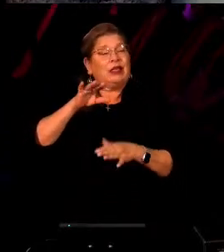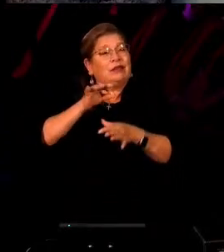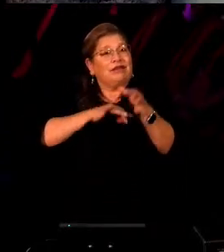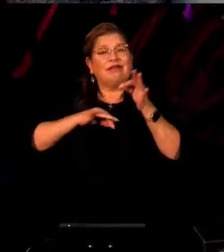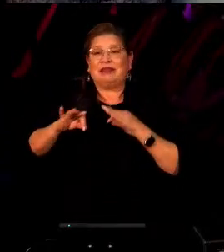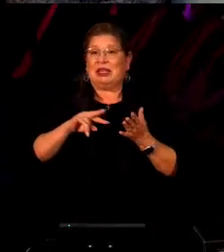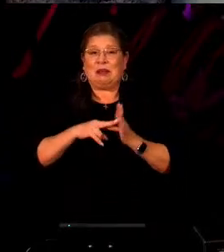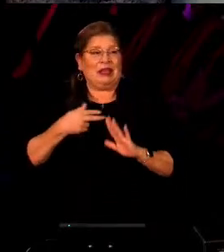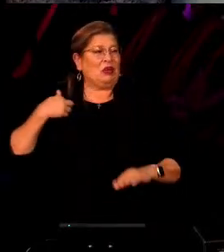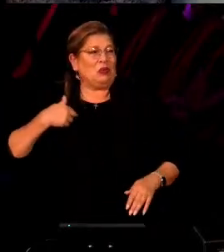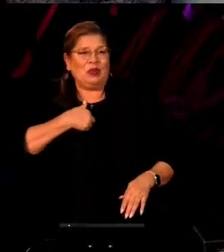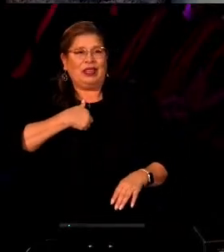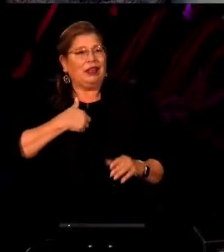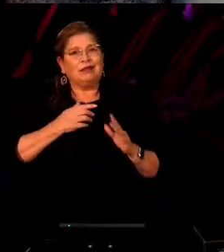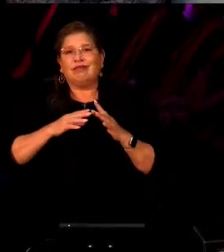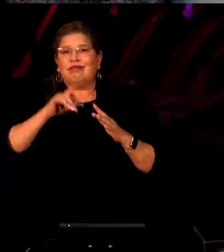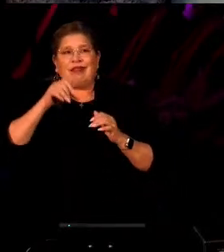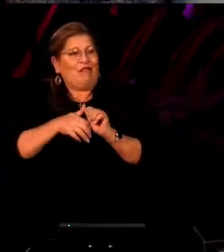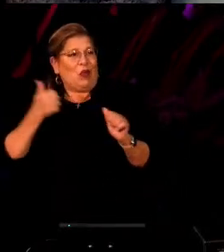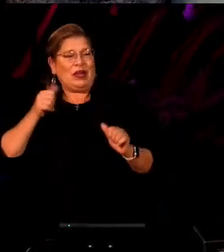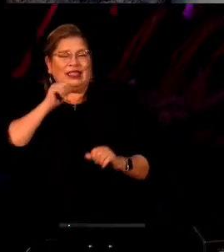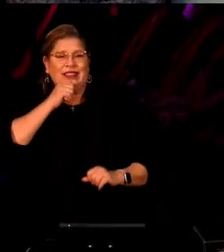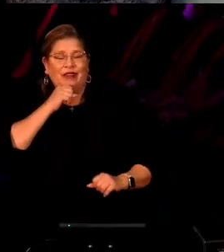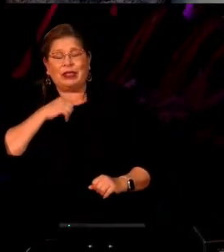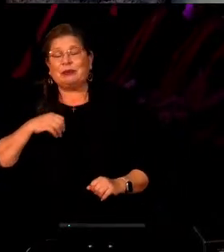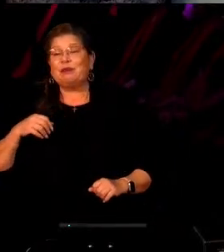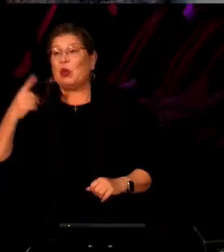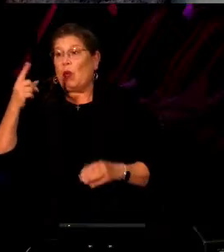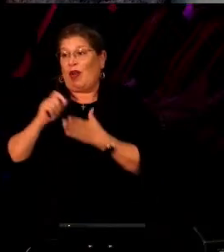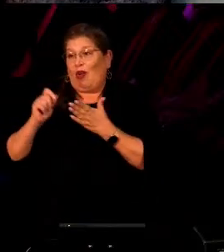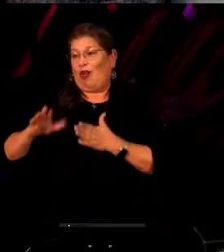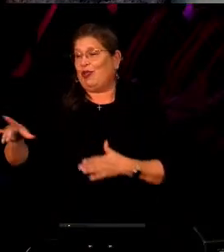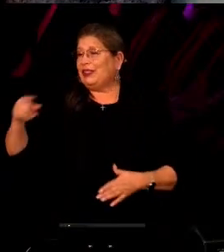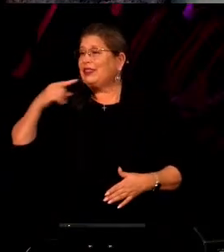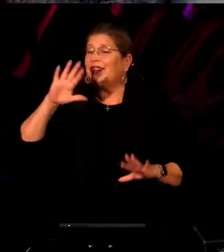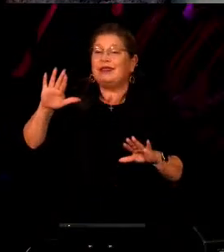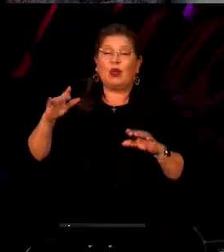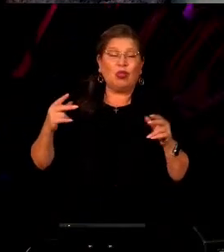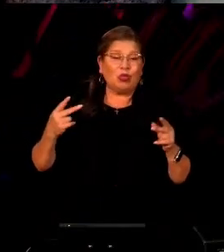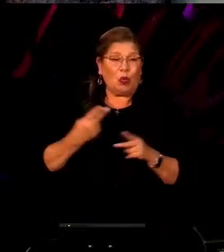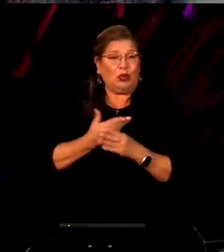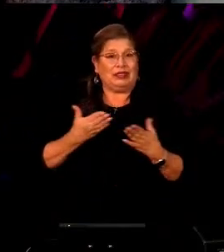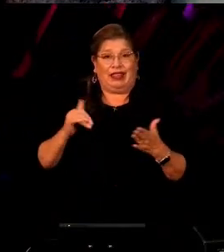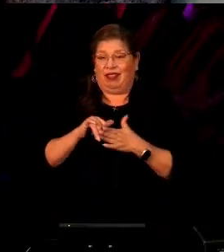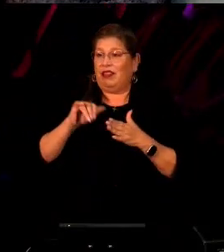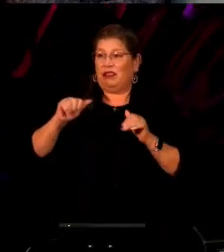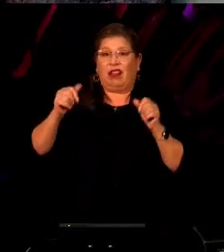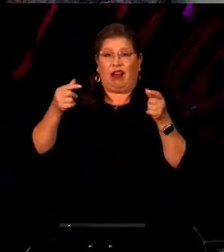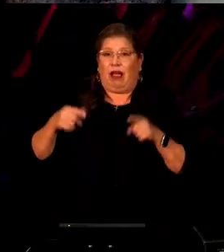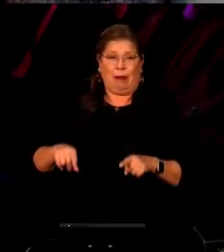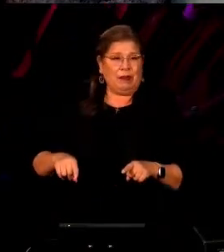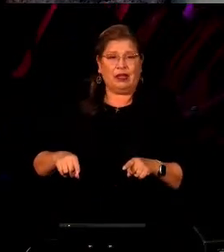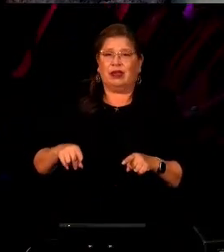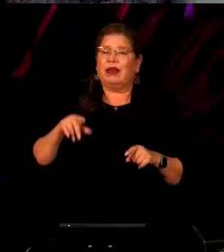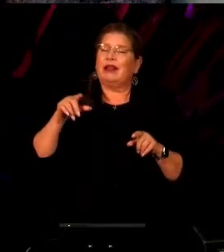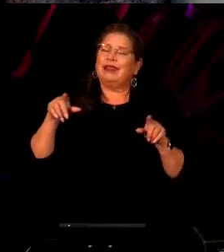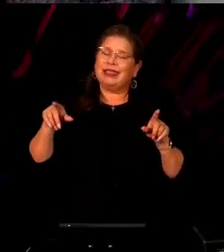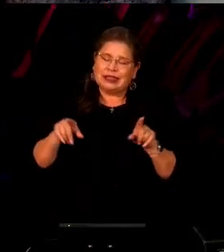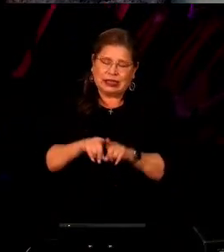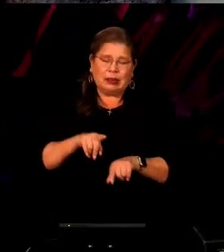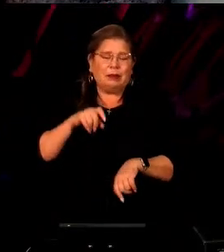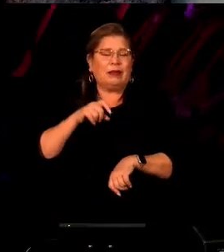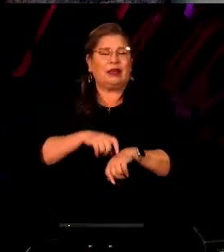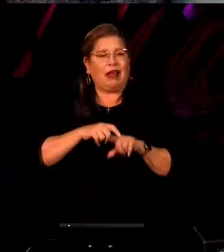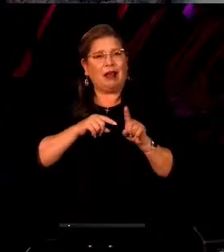escape suffering. One author put it this way: the very worst thing that could ever happen was at the very same time